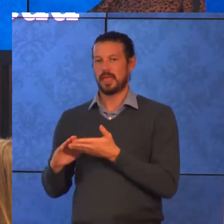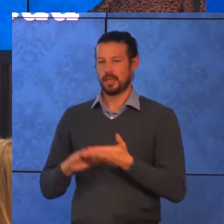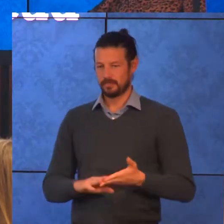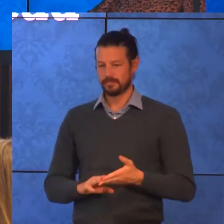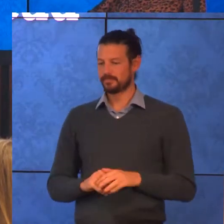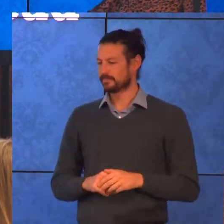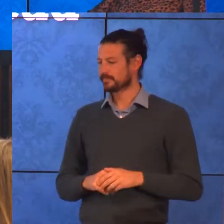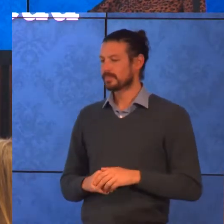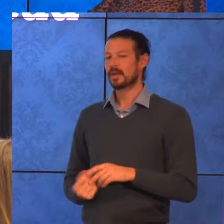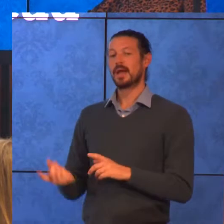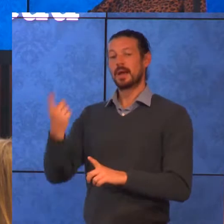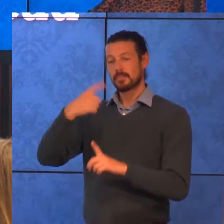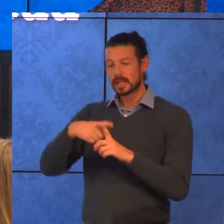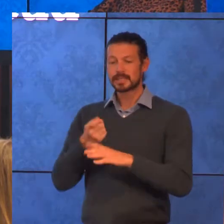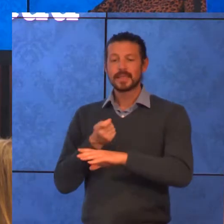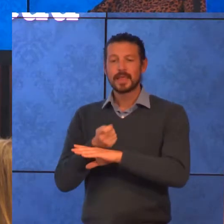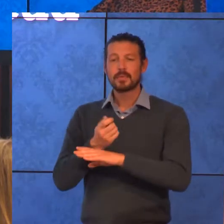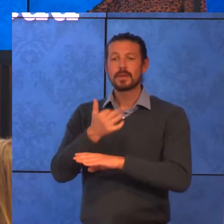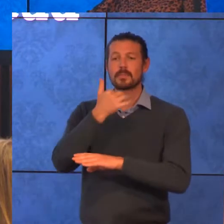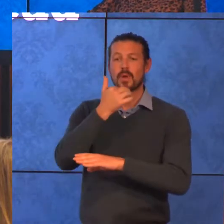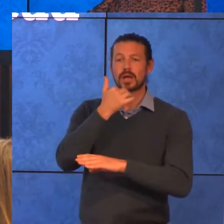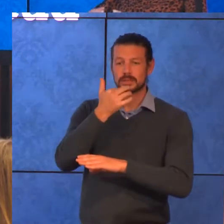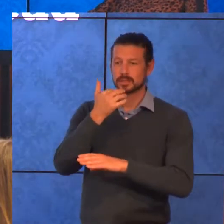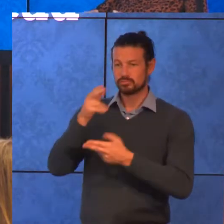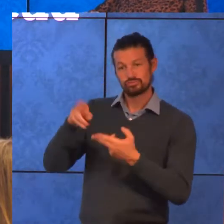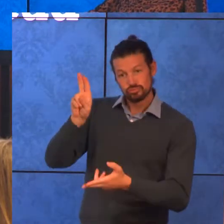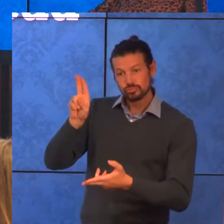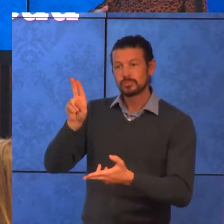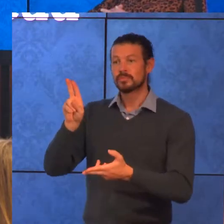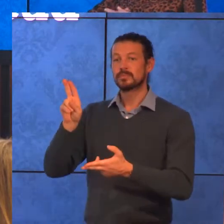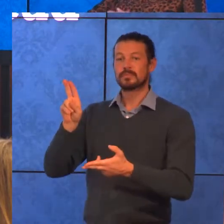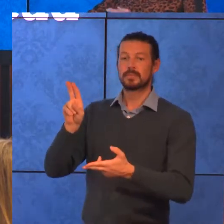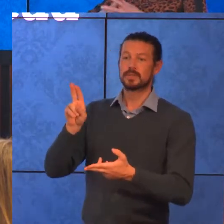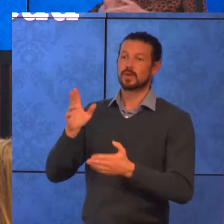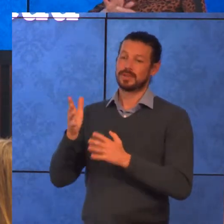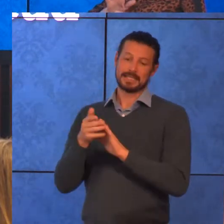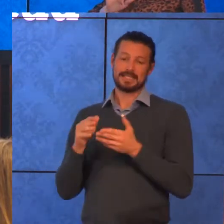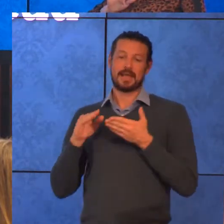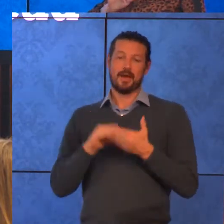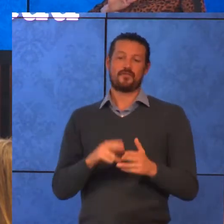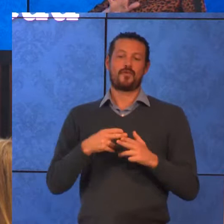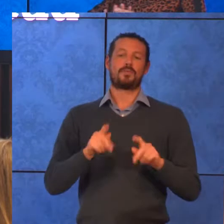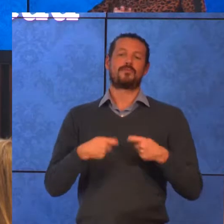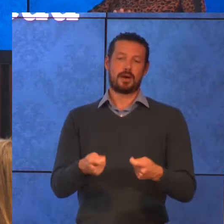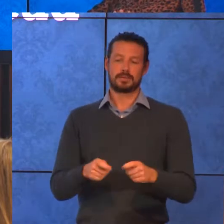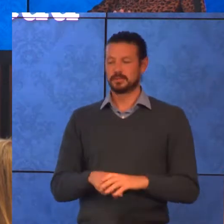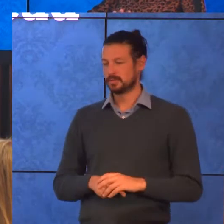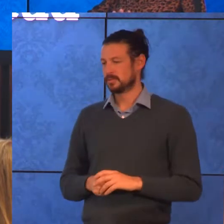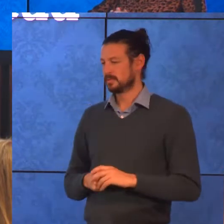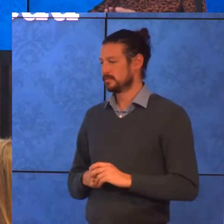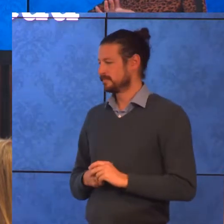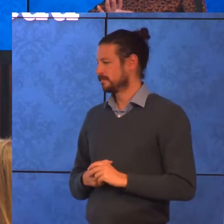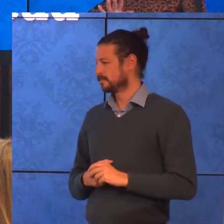the increase in therapy prices that we announced recently, which were considerable. So we